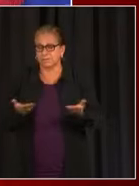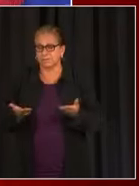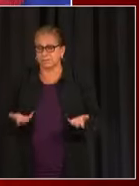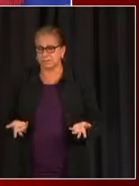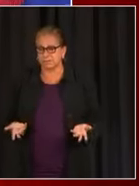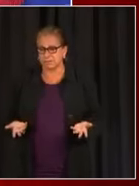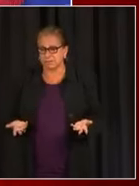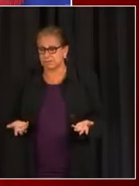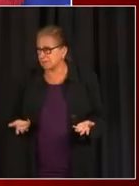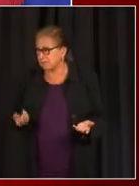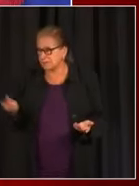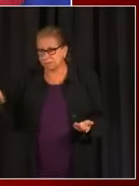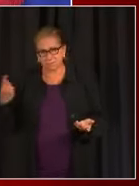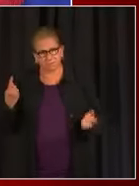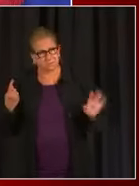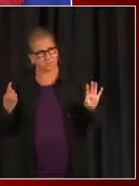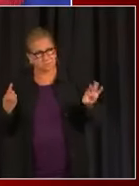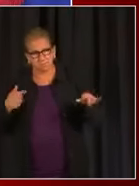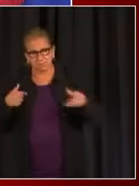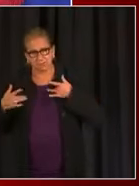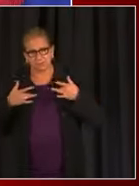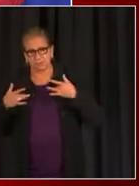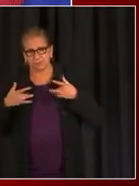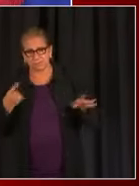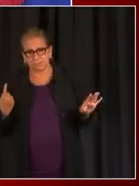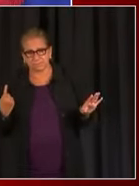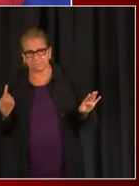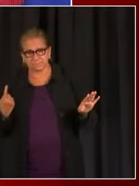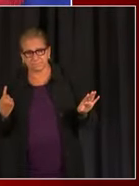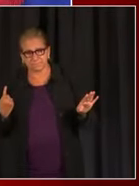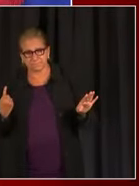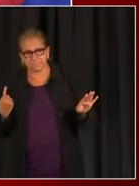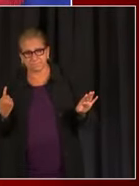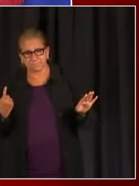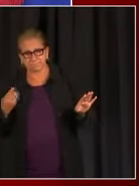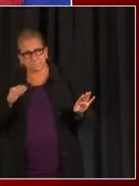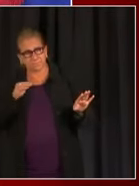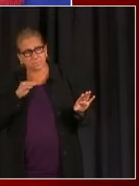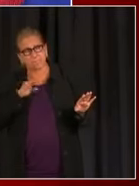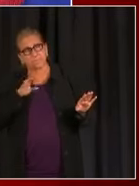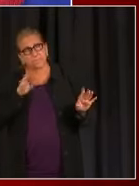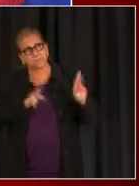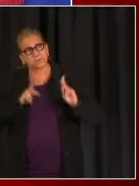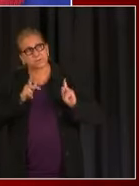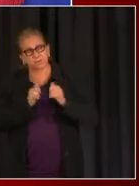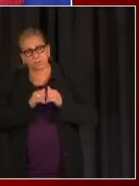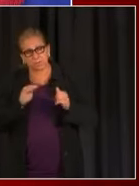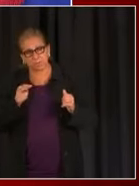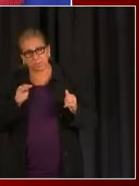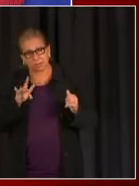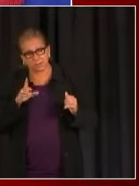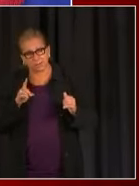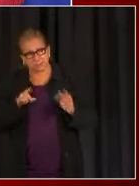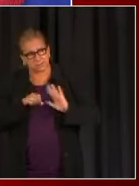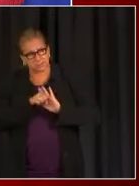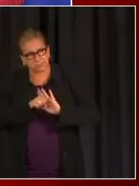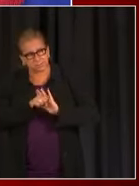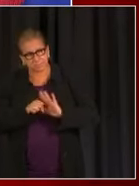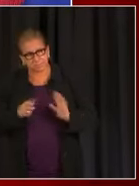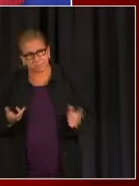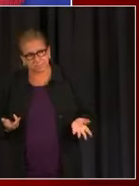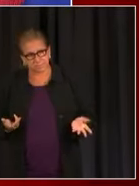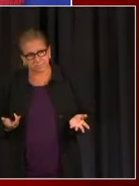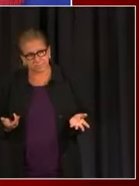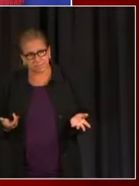are there concerns with the mild symptoms? People will actually get tested, especially if you're vaccinated, you have some mild symptoms. Are there concerns that those people might not